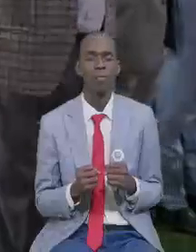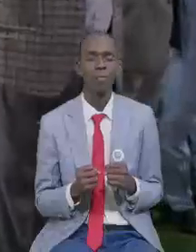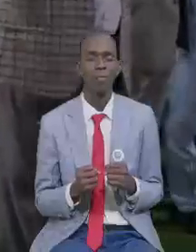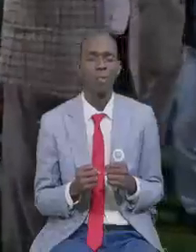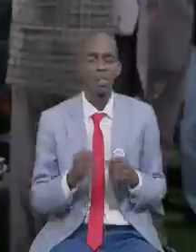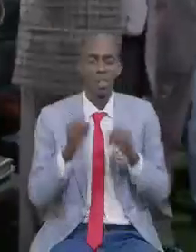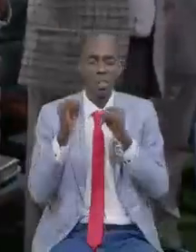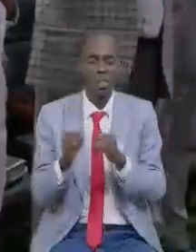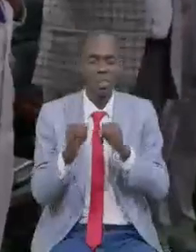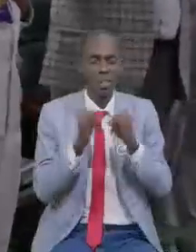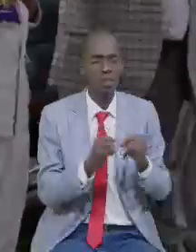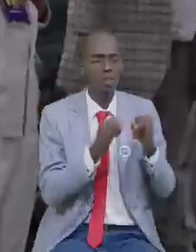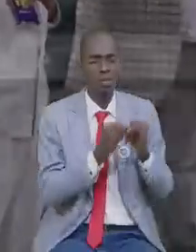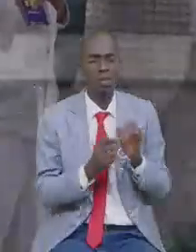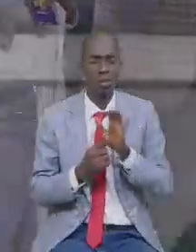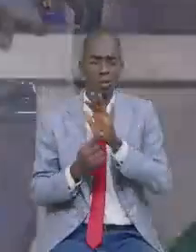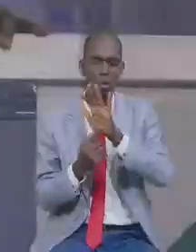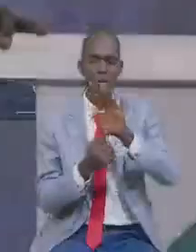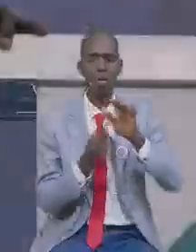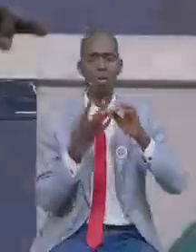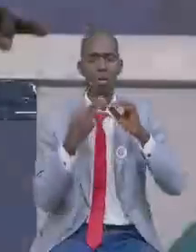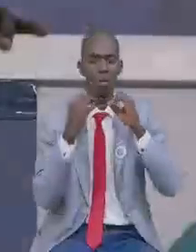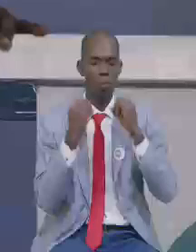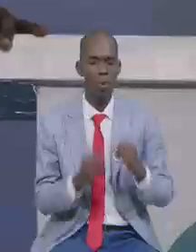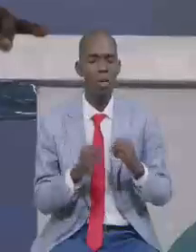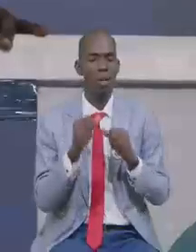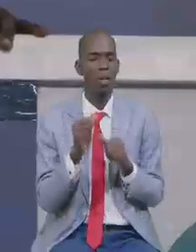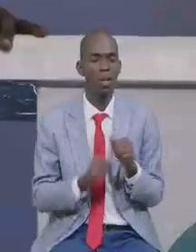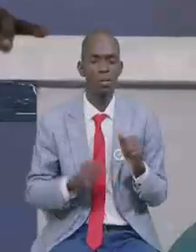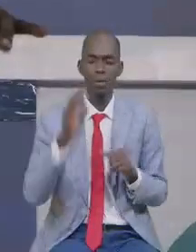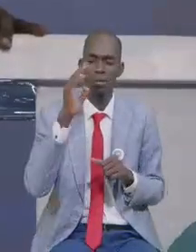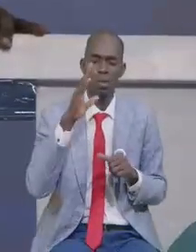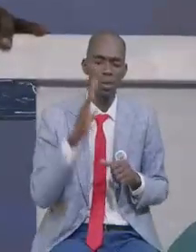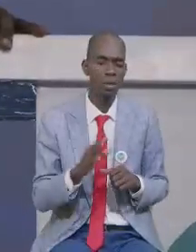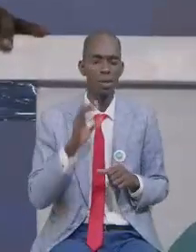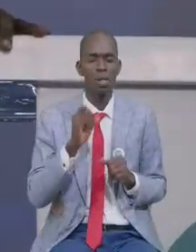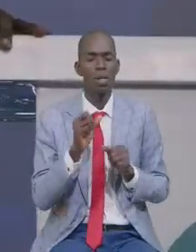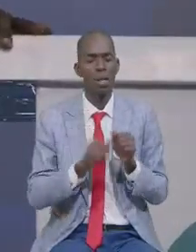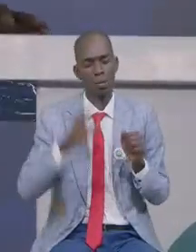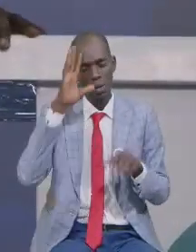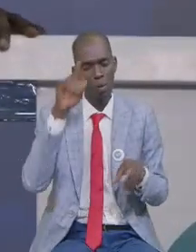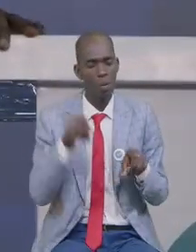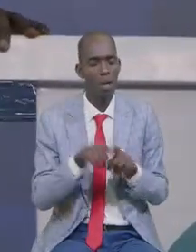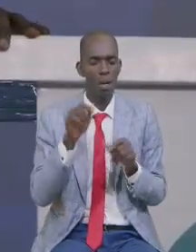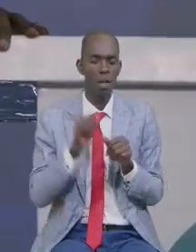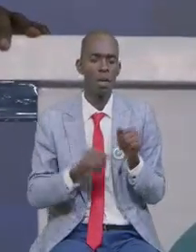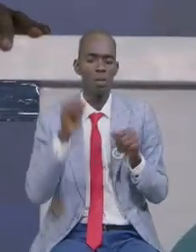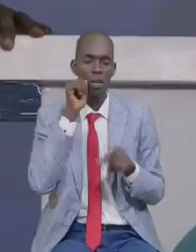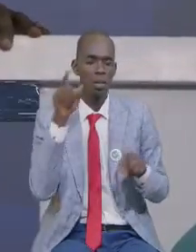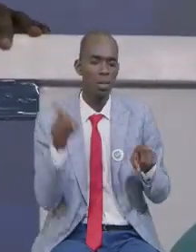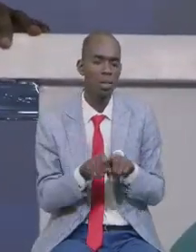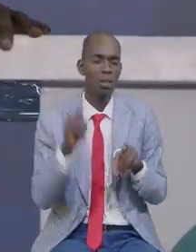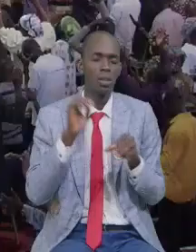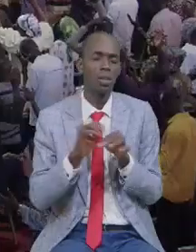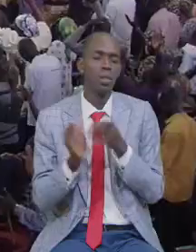individual manifestation of power, every minister, every brother, every sister, in